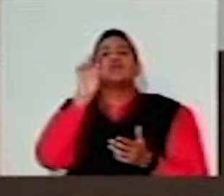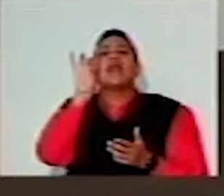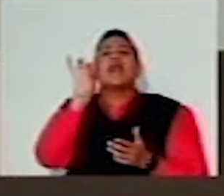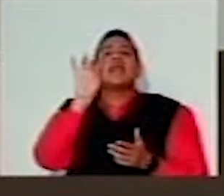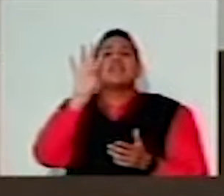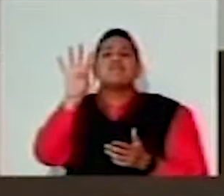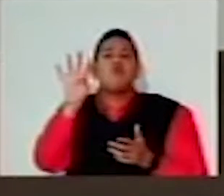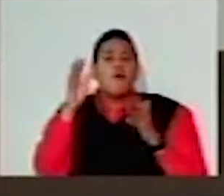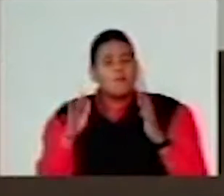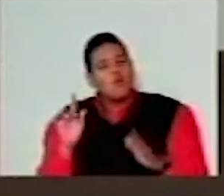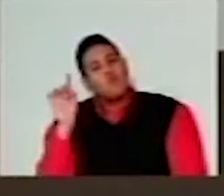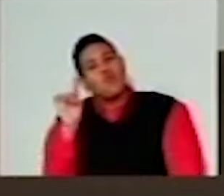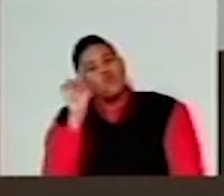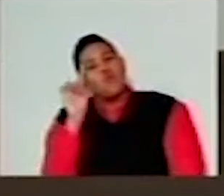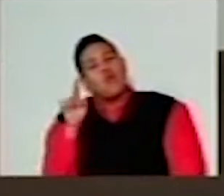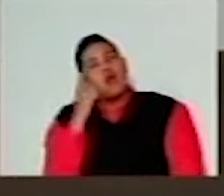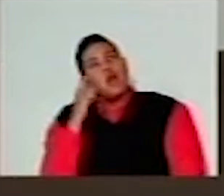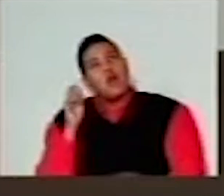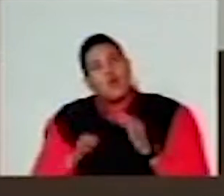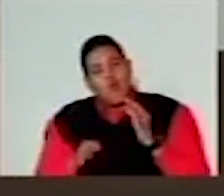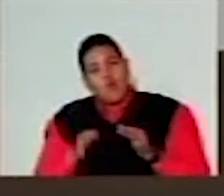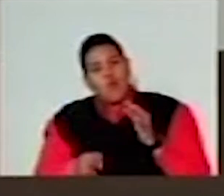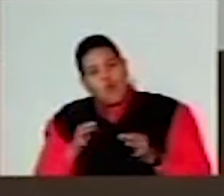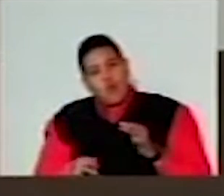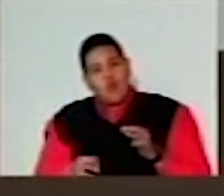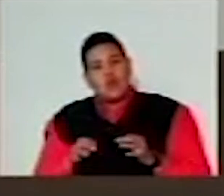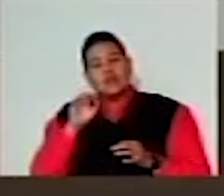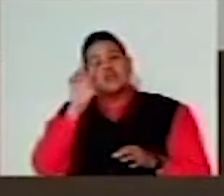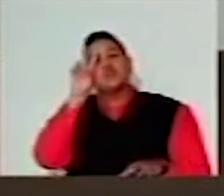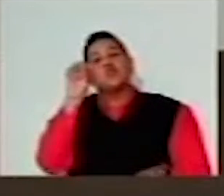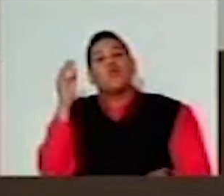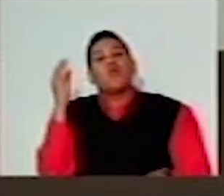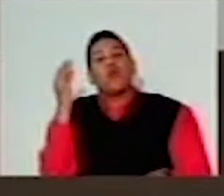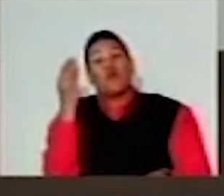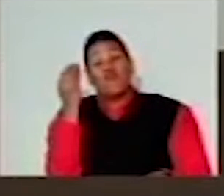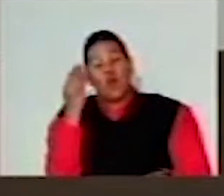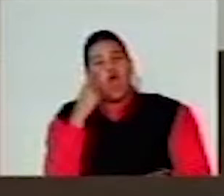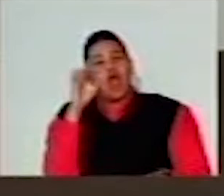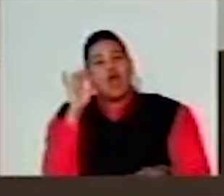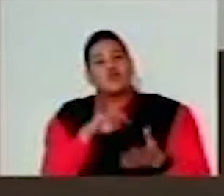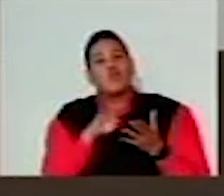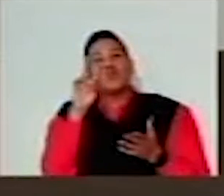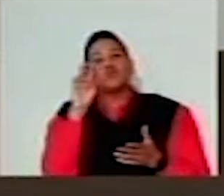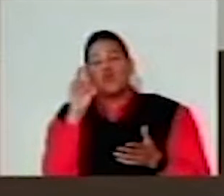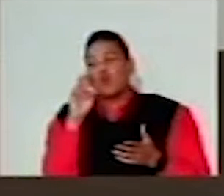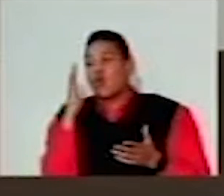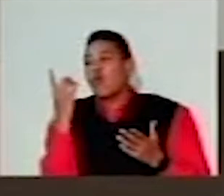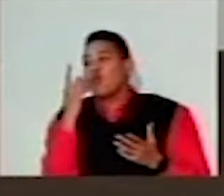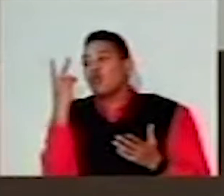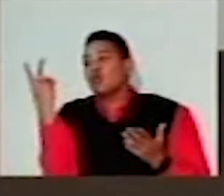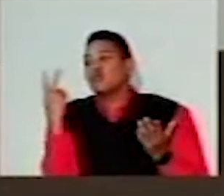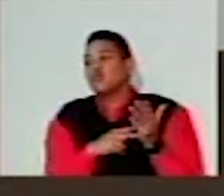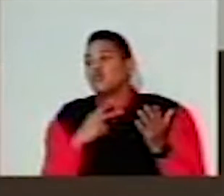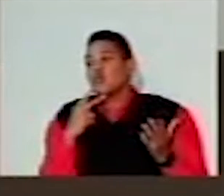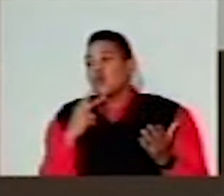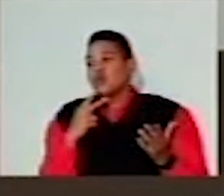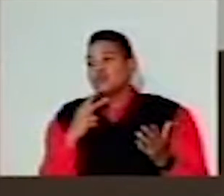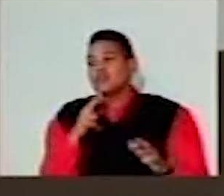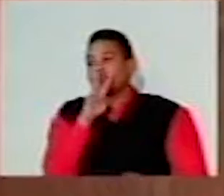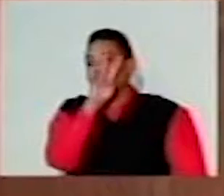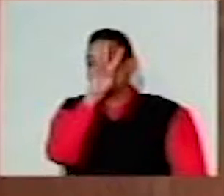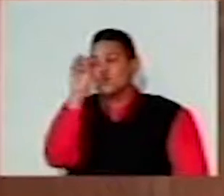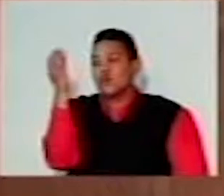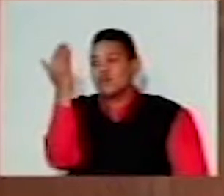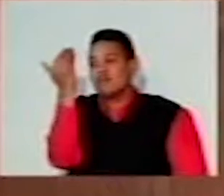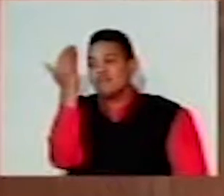8,284 cases coming to the parish courts in 2014, that was reduced to just over 2,000 in